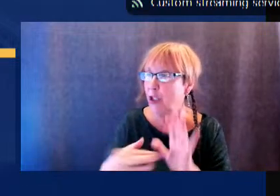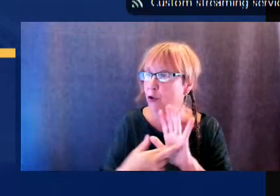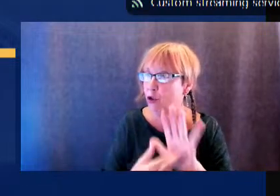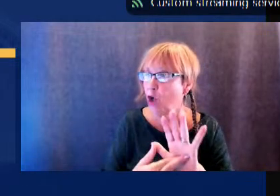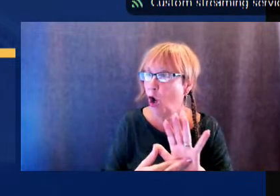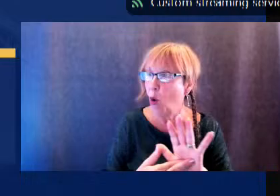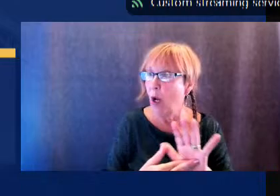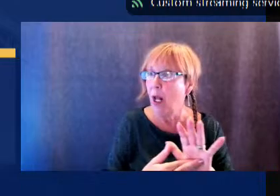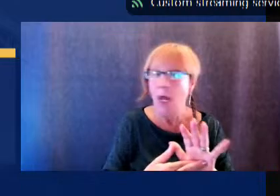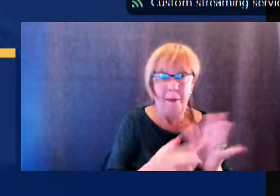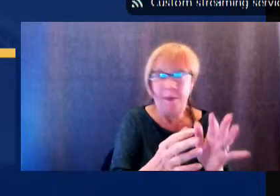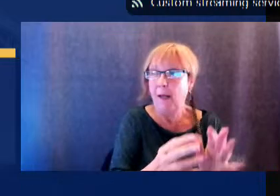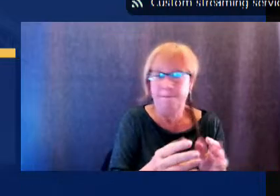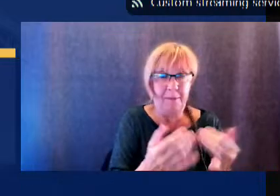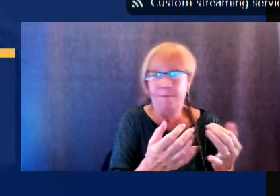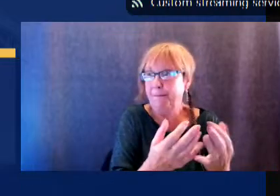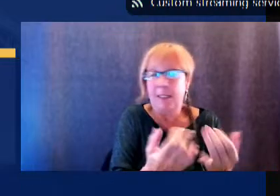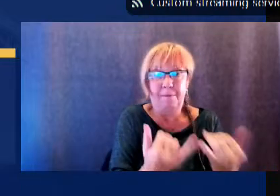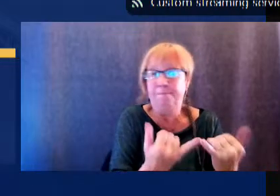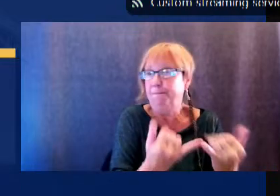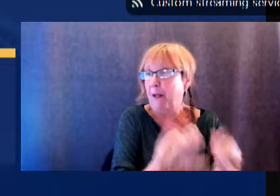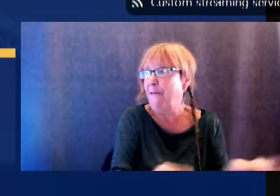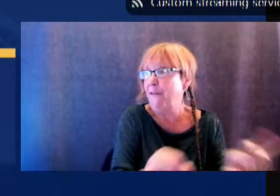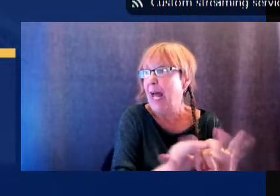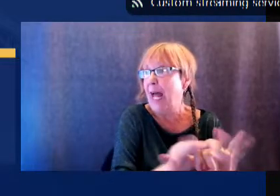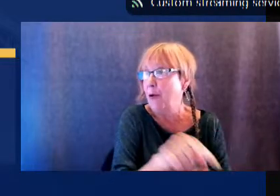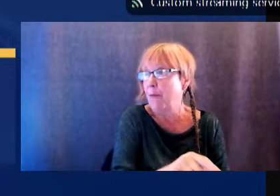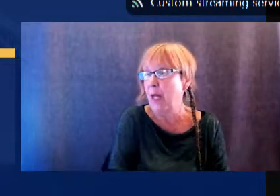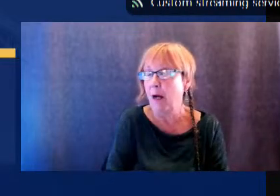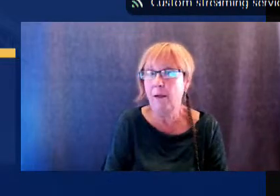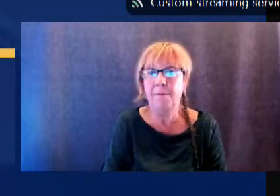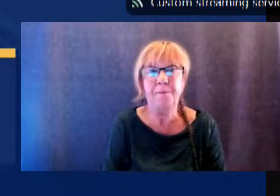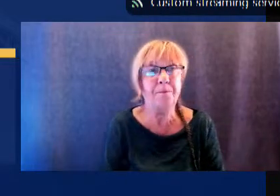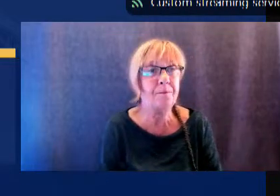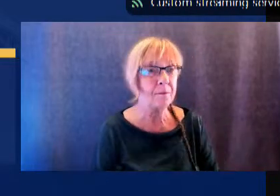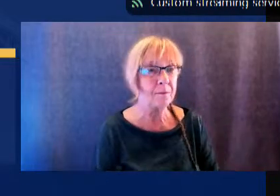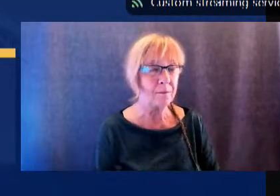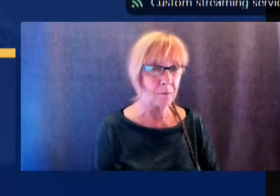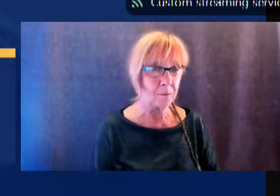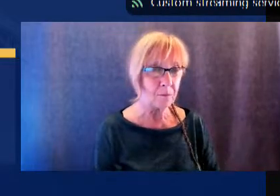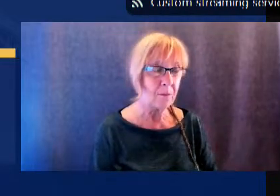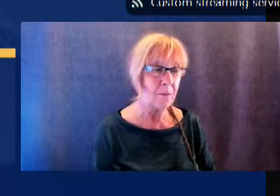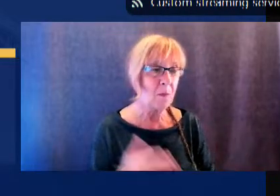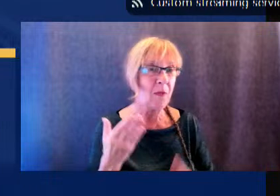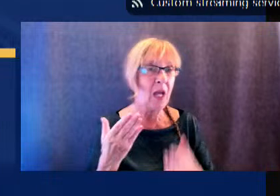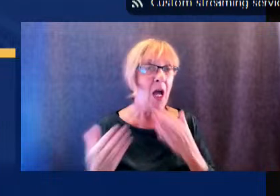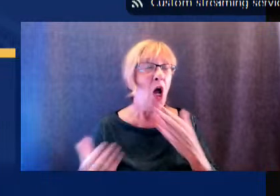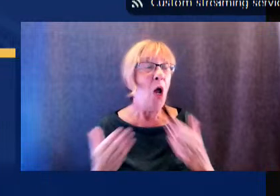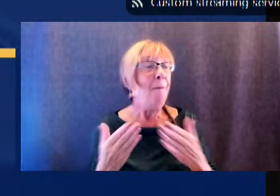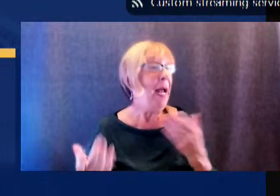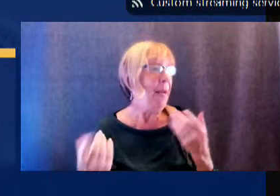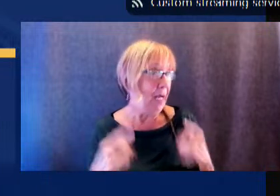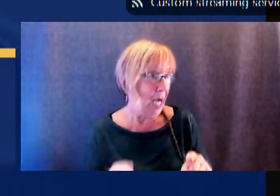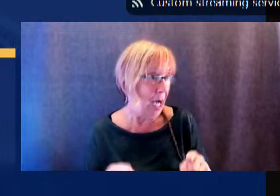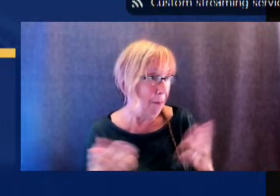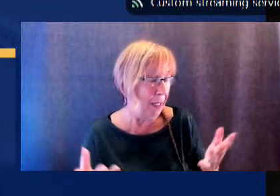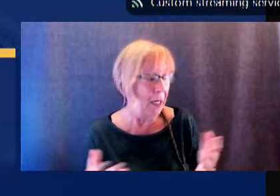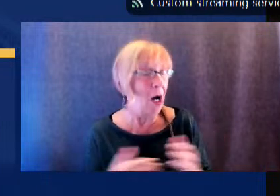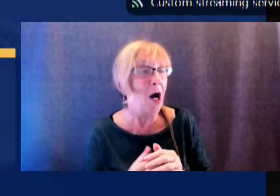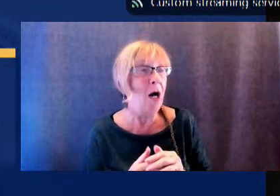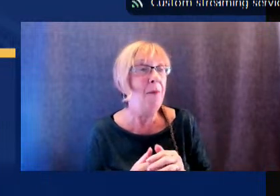could be possible in this scenario that the homeowner was given a renewal based on the